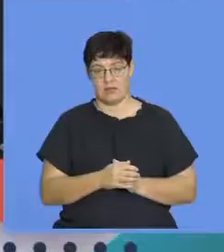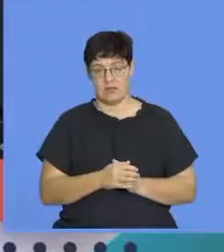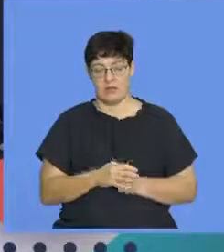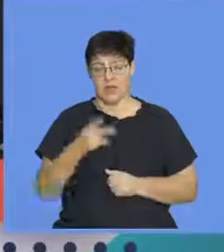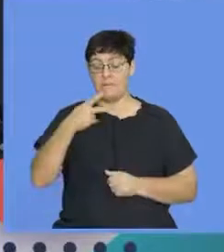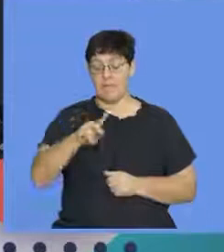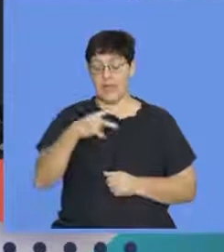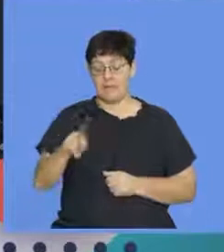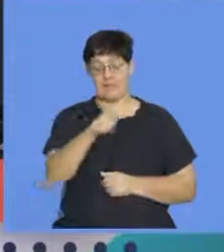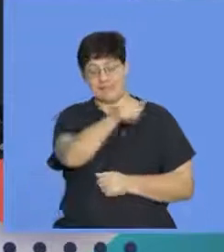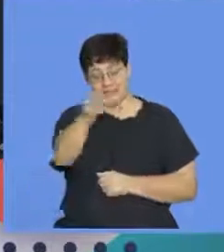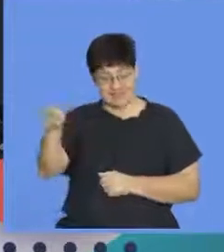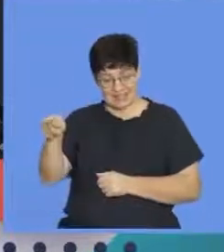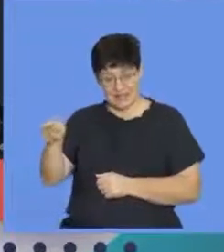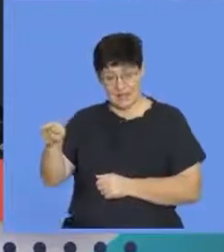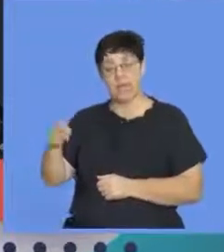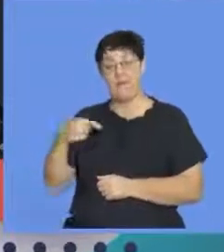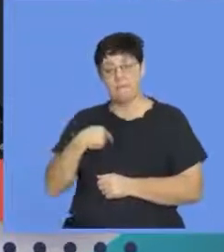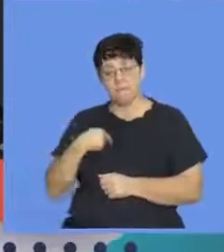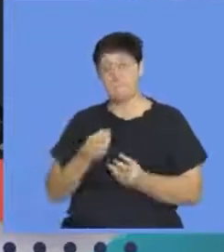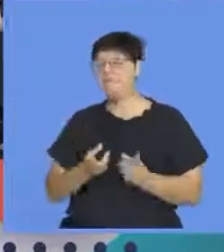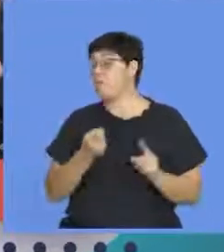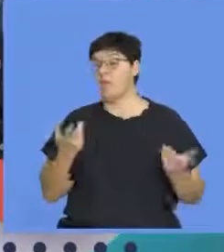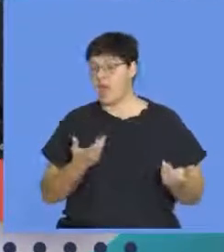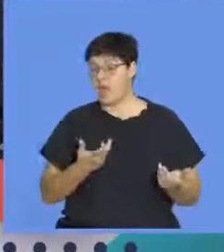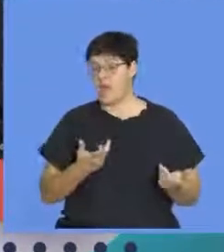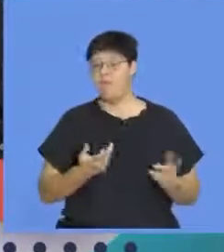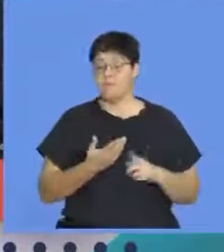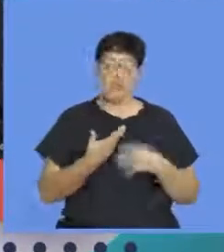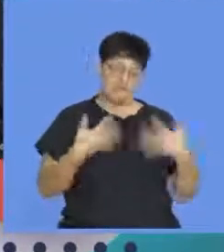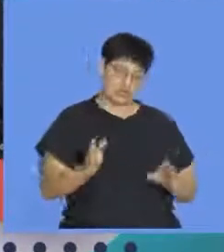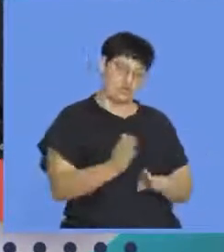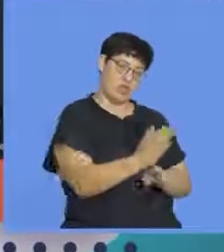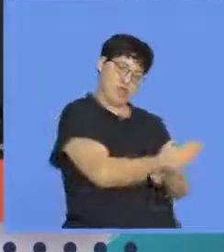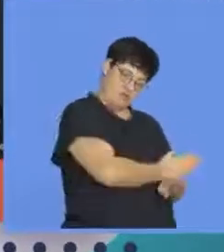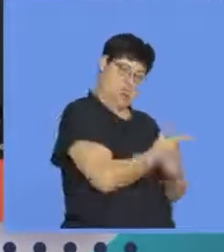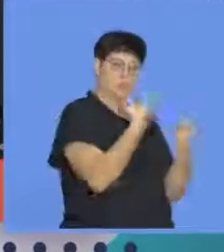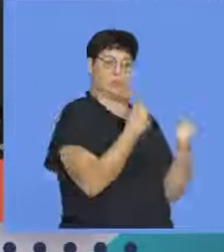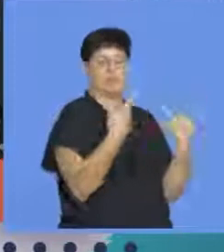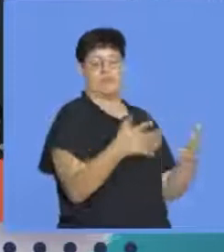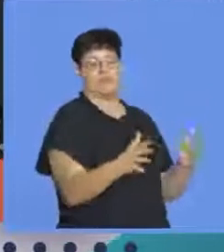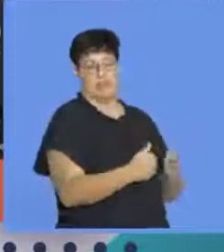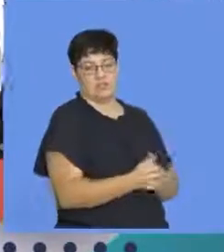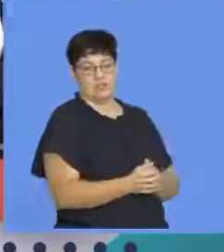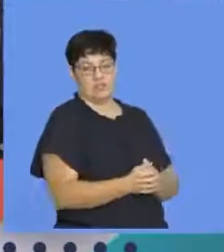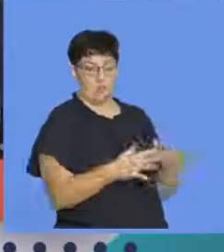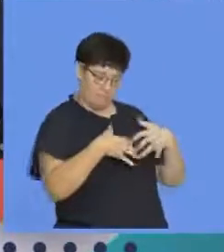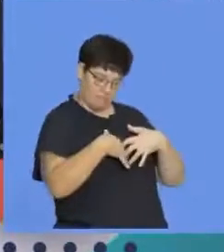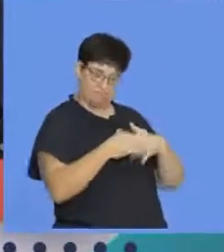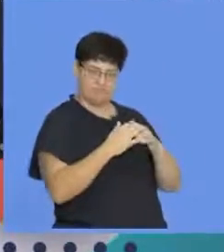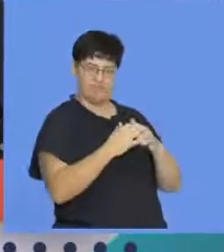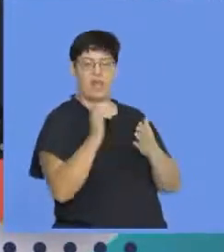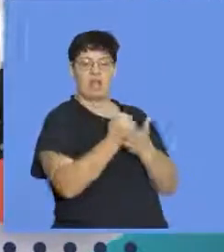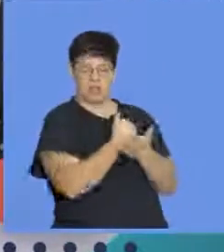creditors are figures that you are getting from something that you've done already. Remember, you've already drawn up the creditors